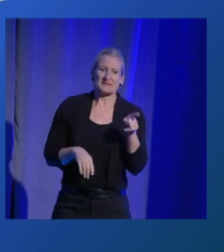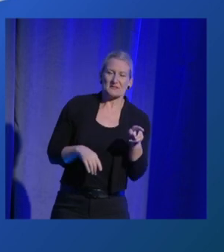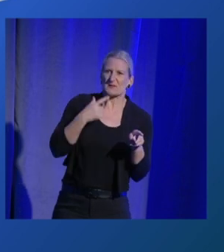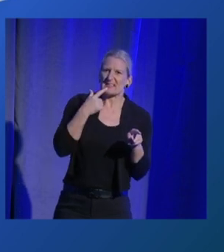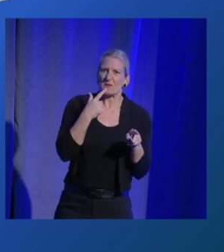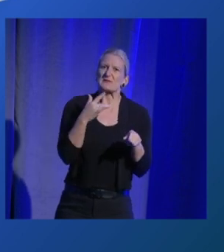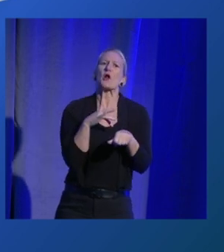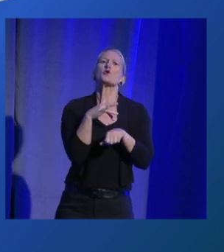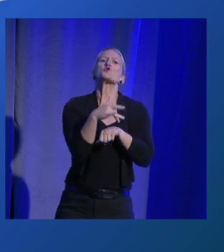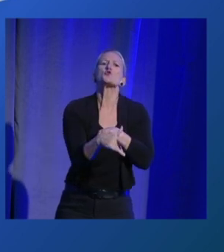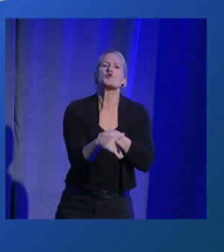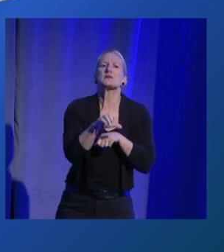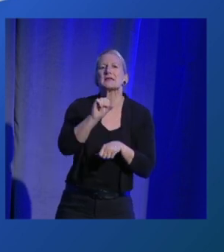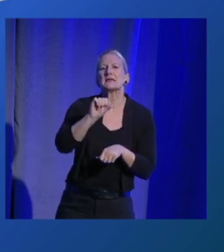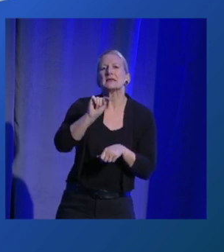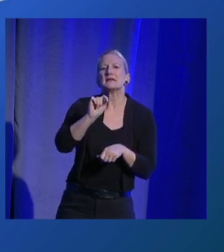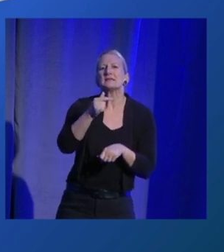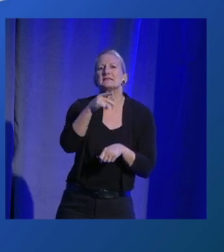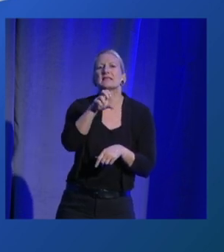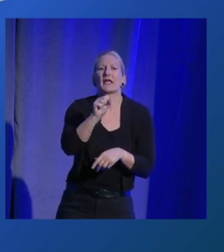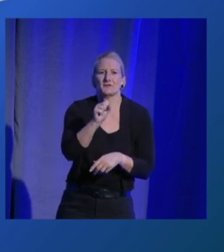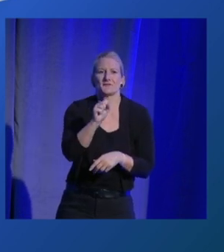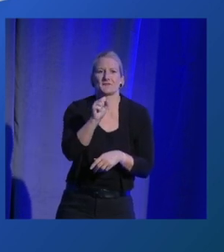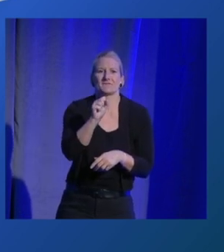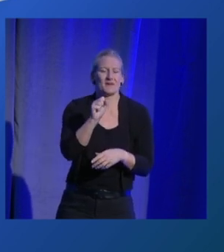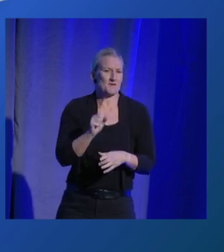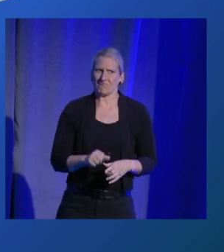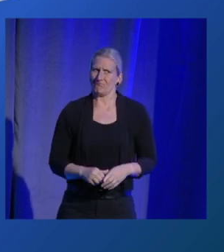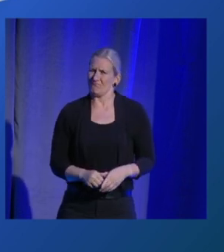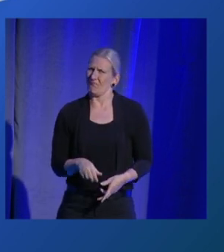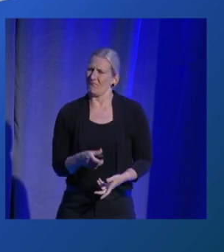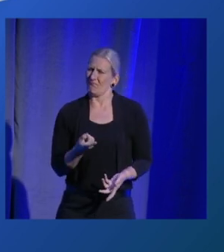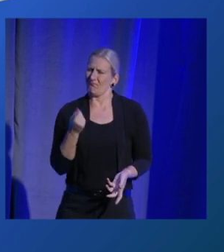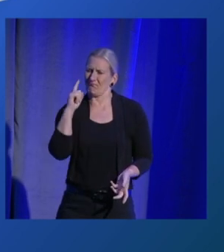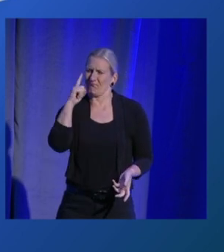of growth it's hard to believe we're 60 years